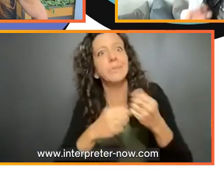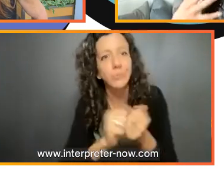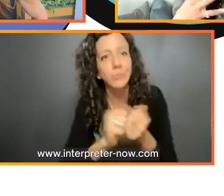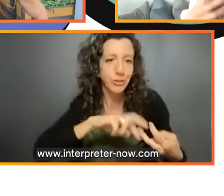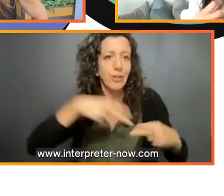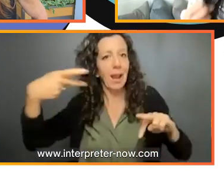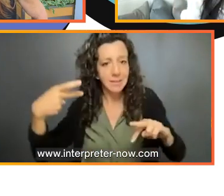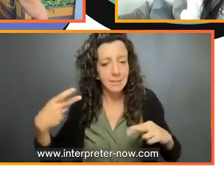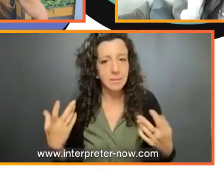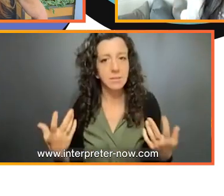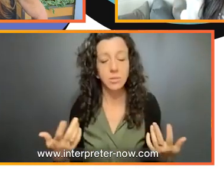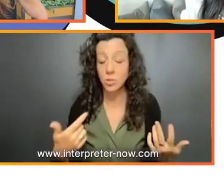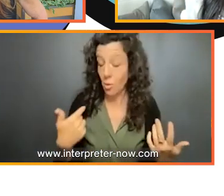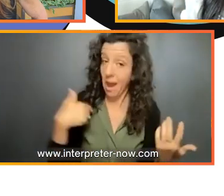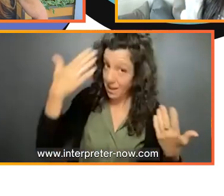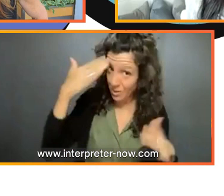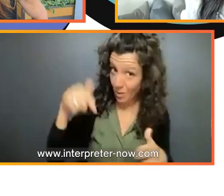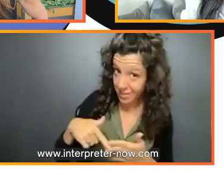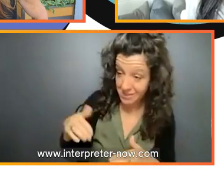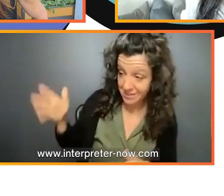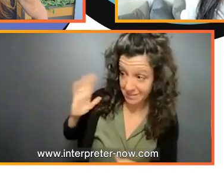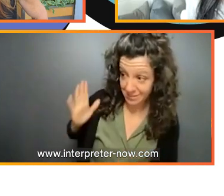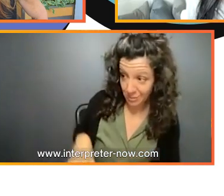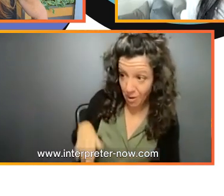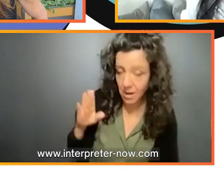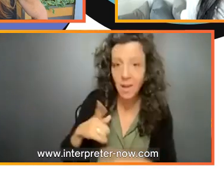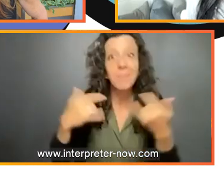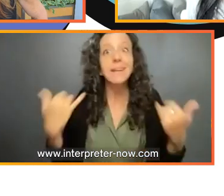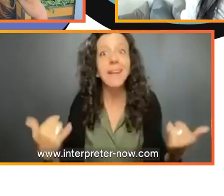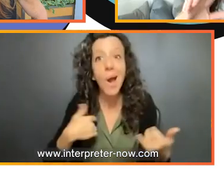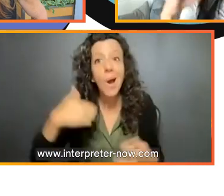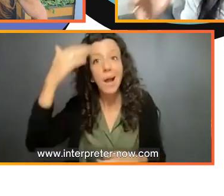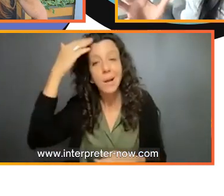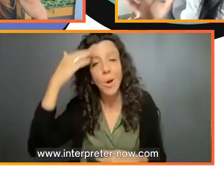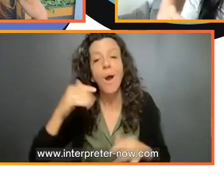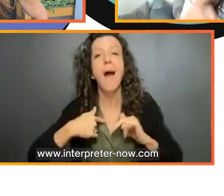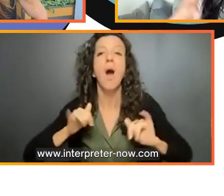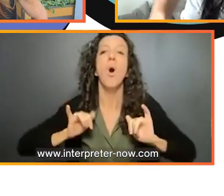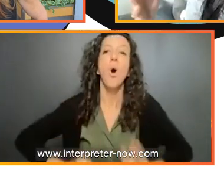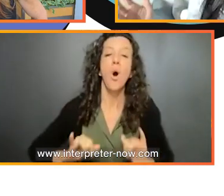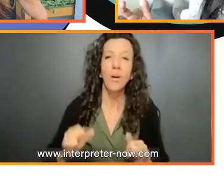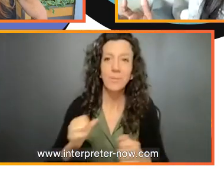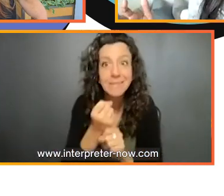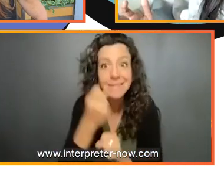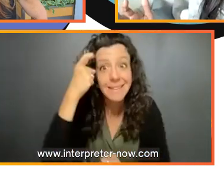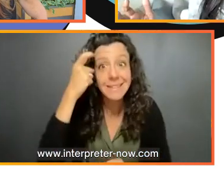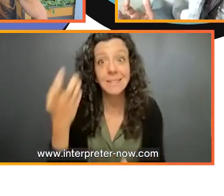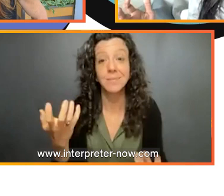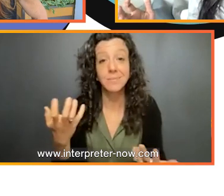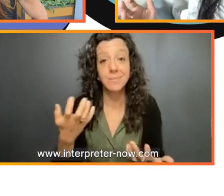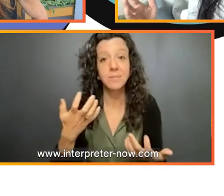anguish, stress, tension that I feel in my body when I hear about people's experiences with